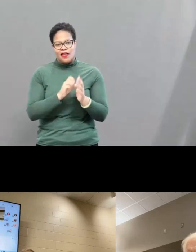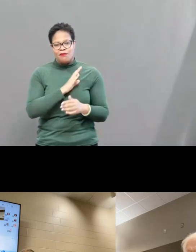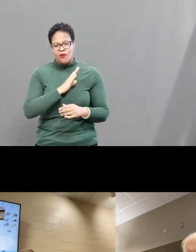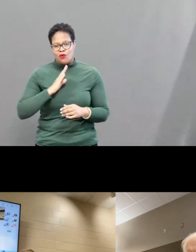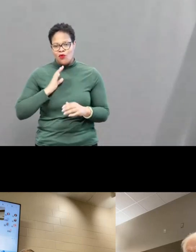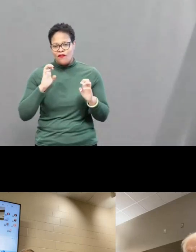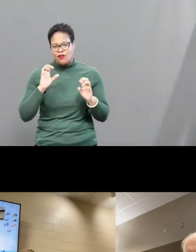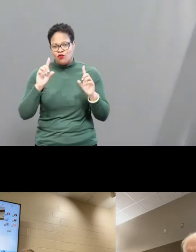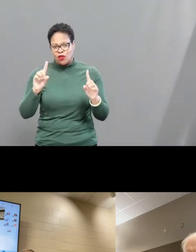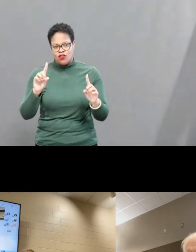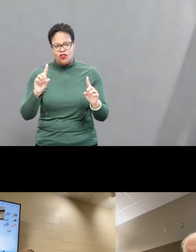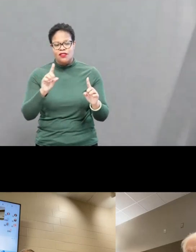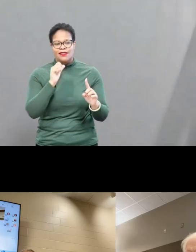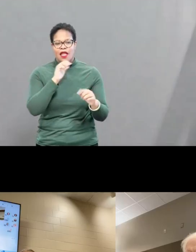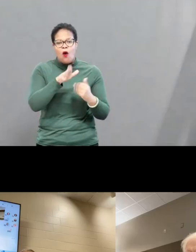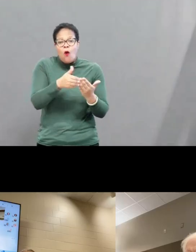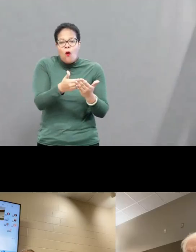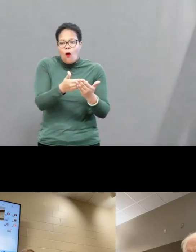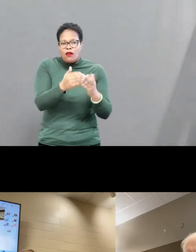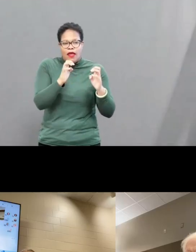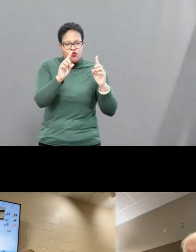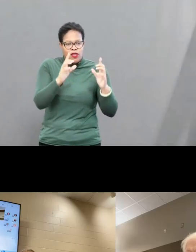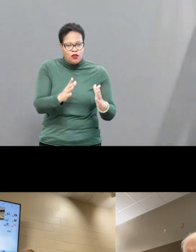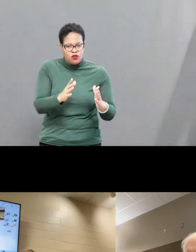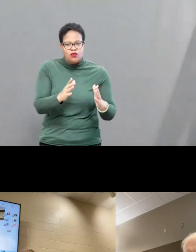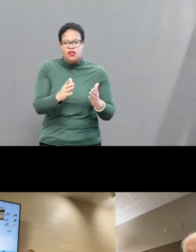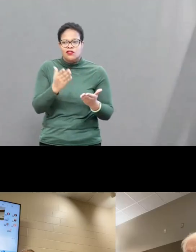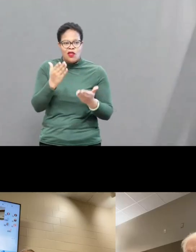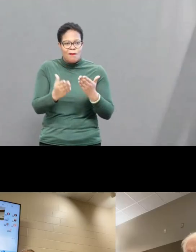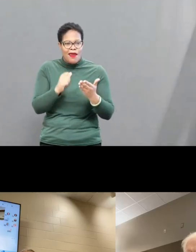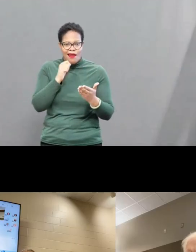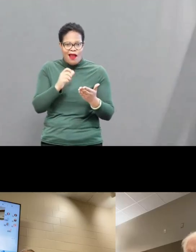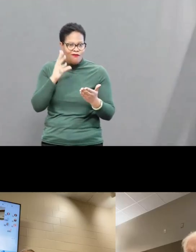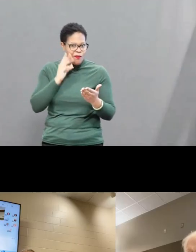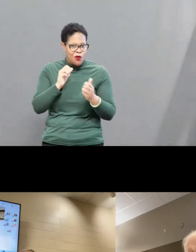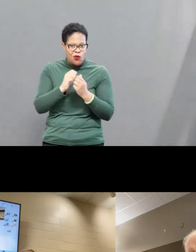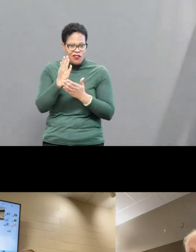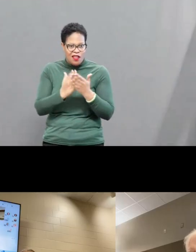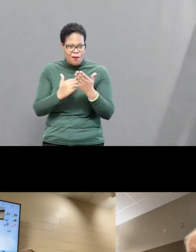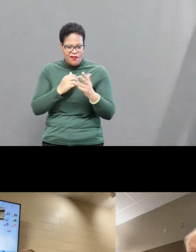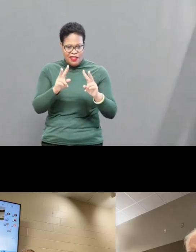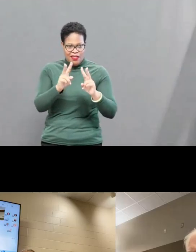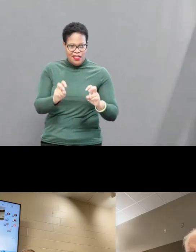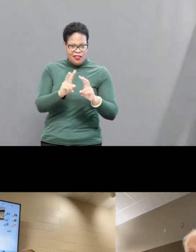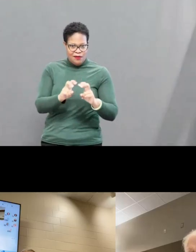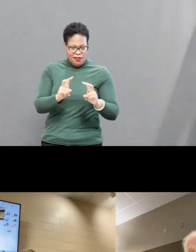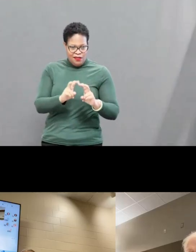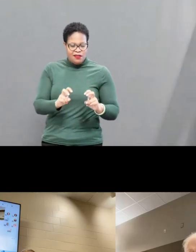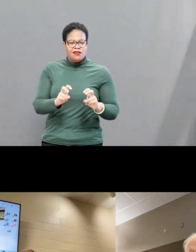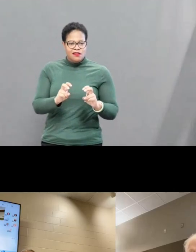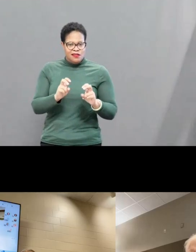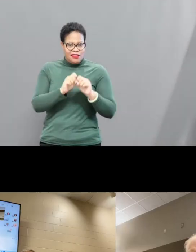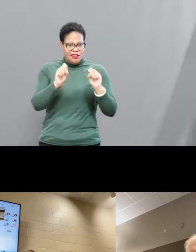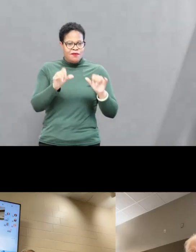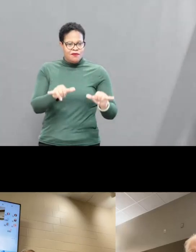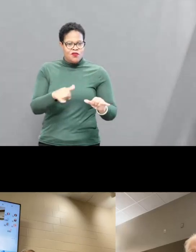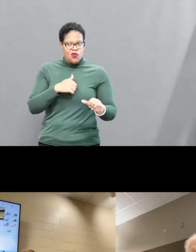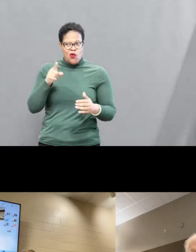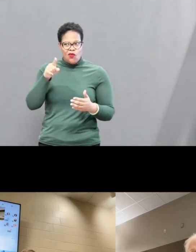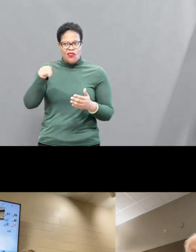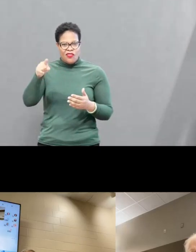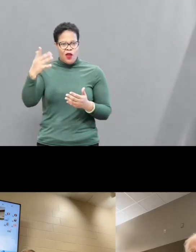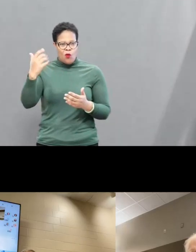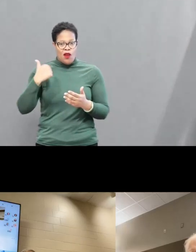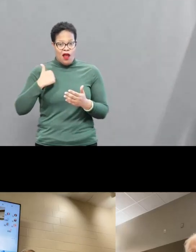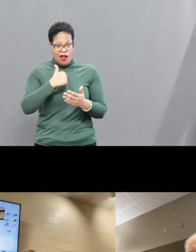of Education, it's not all educators and they may or may not be familiar with some of those assessments. So they want, you know,